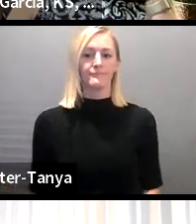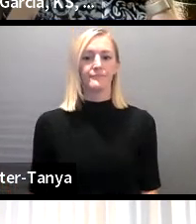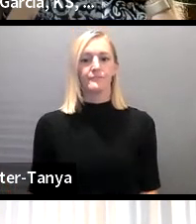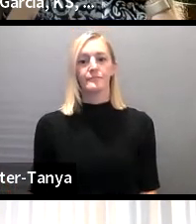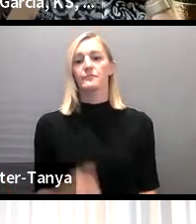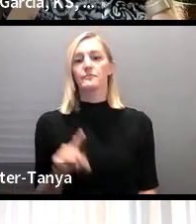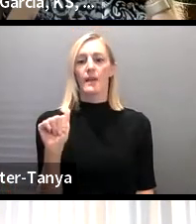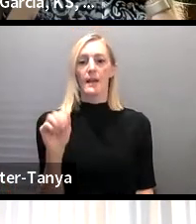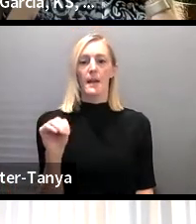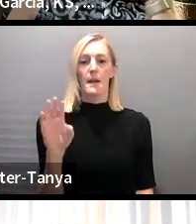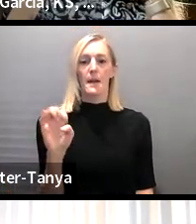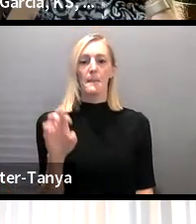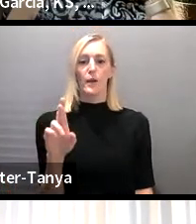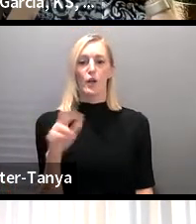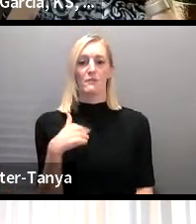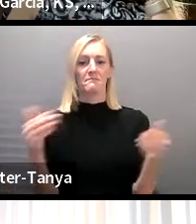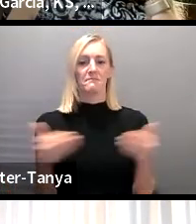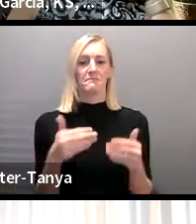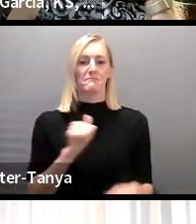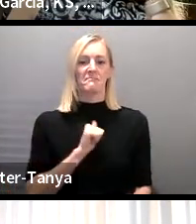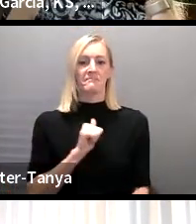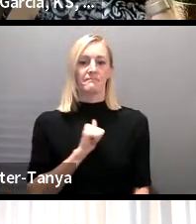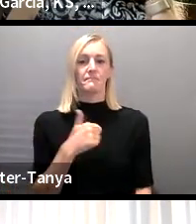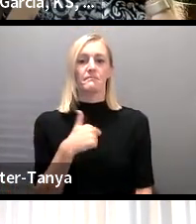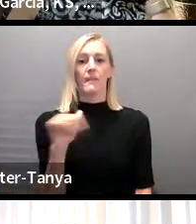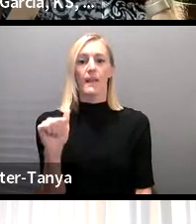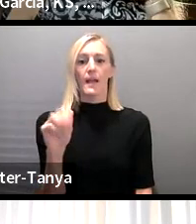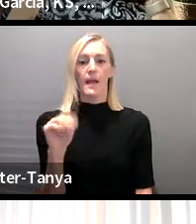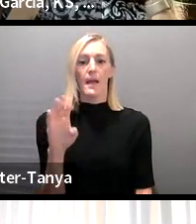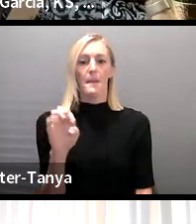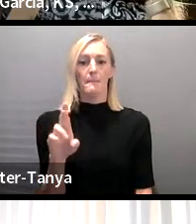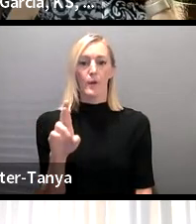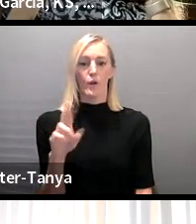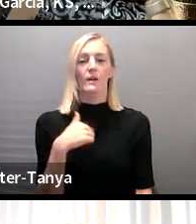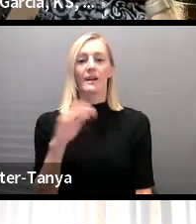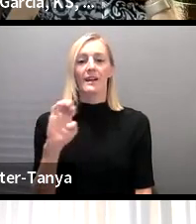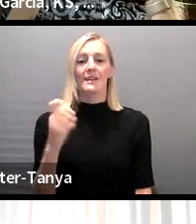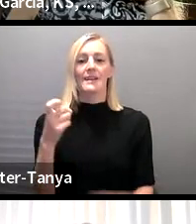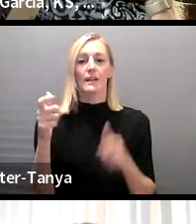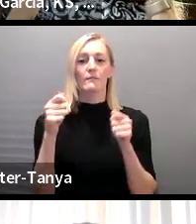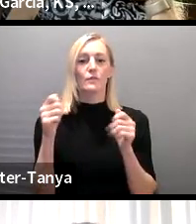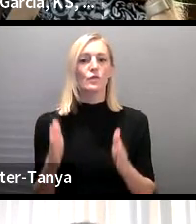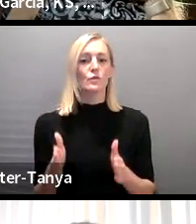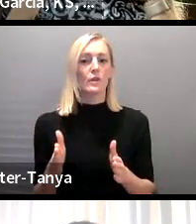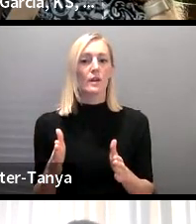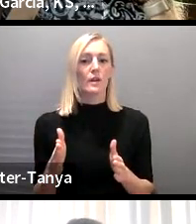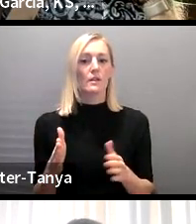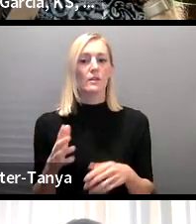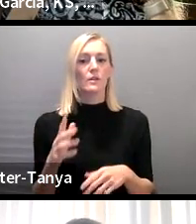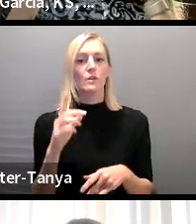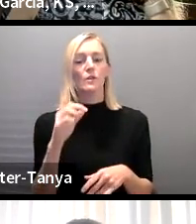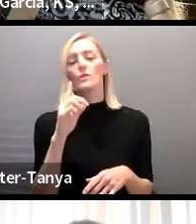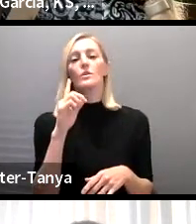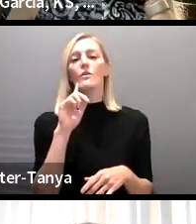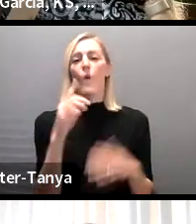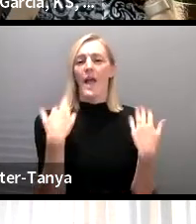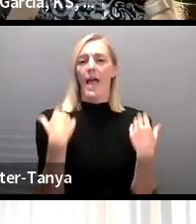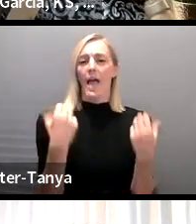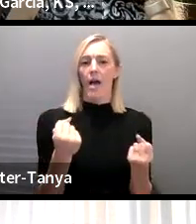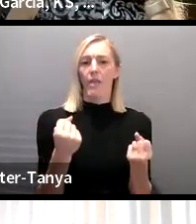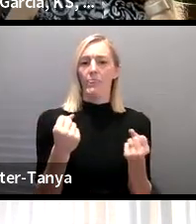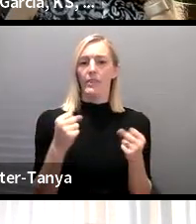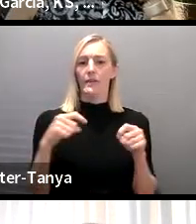I'll introduce myself. So I'm Amber Beck. I'm the Executive Director for Here in Health here in Wichita.